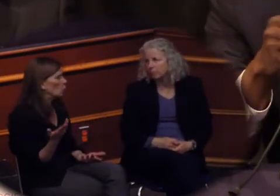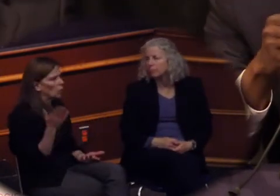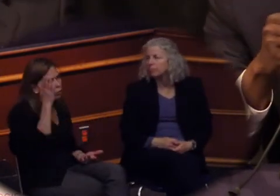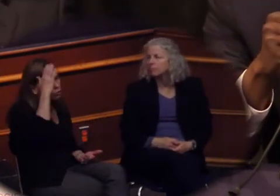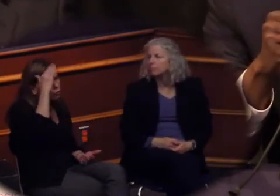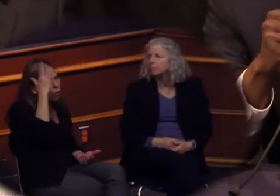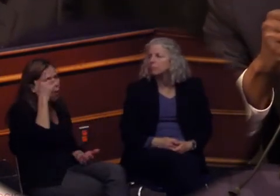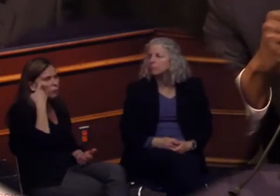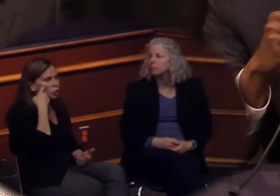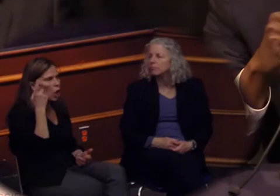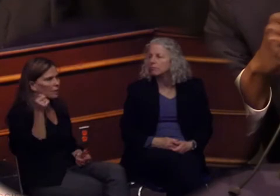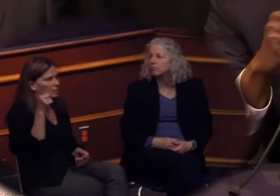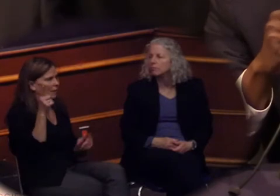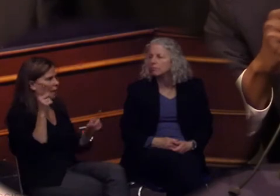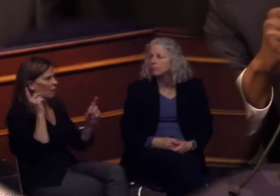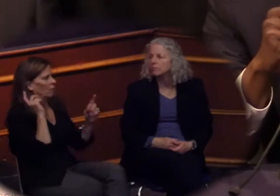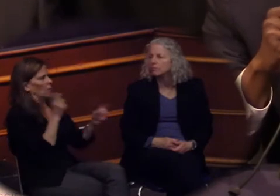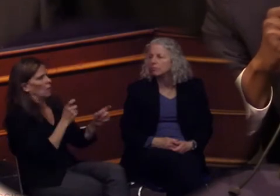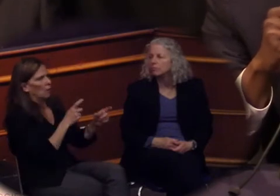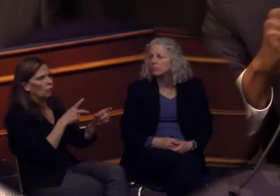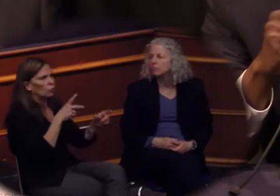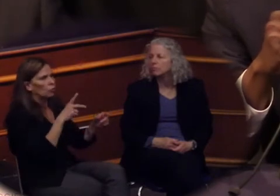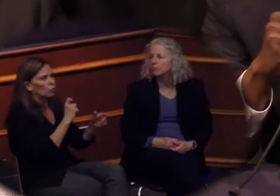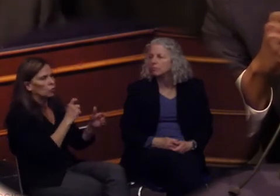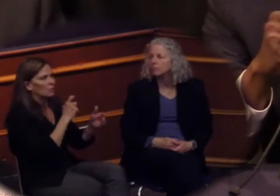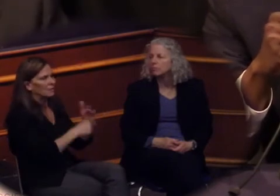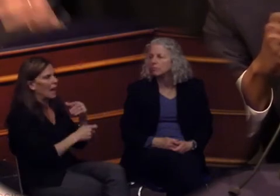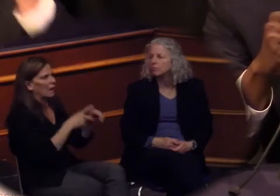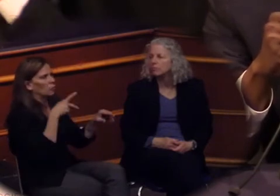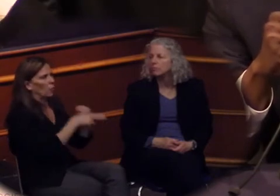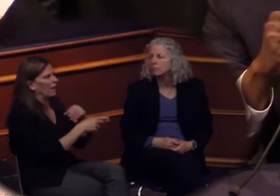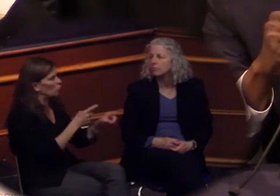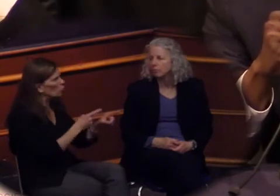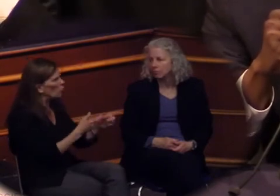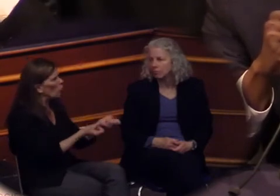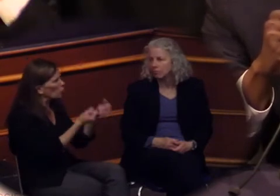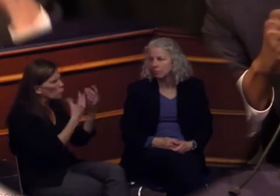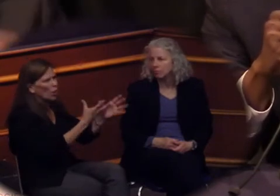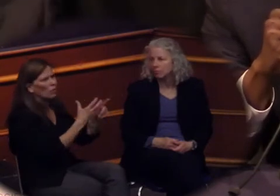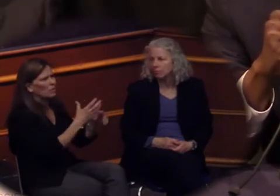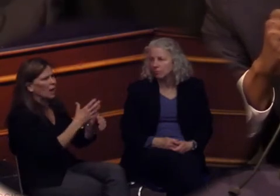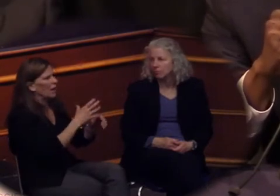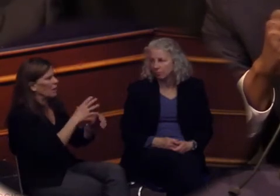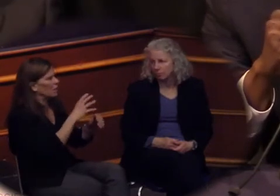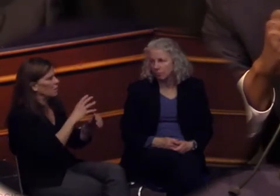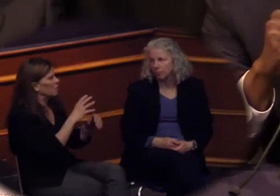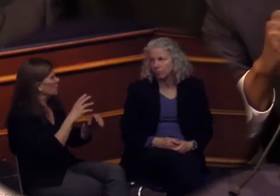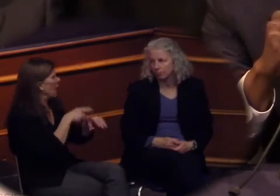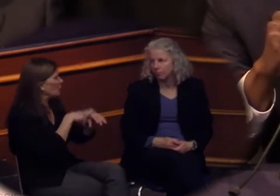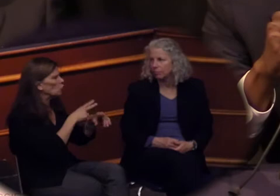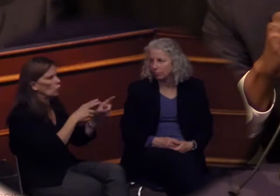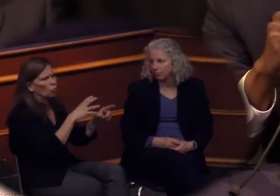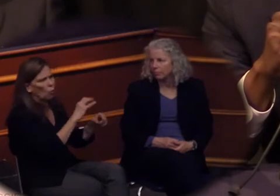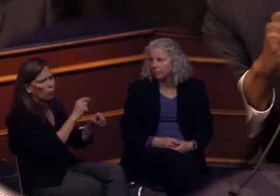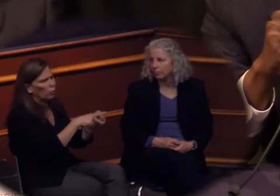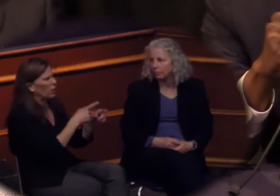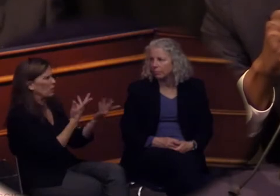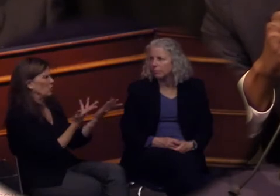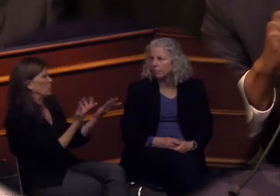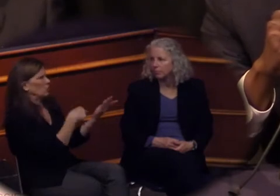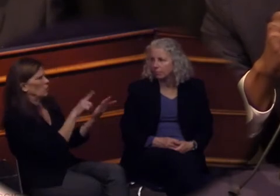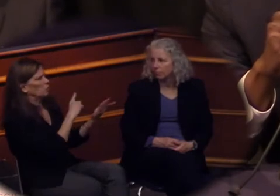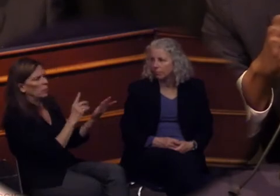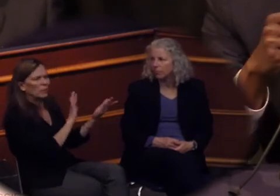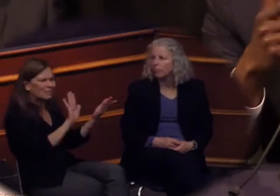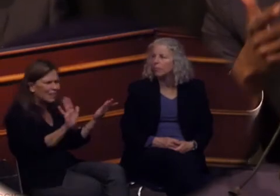just gave a huge tax break to multinational corporations and people with extreme wealth. We need to ask those